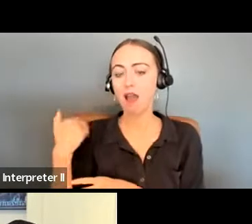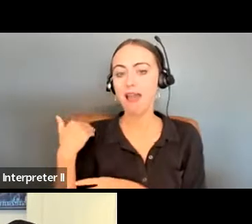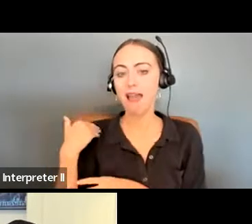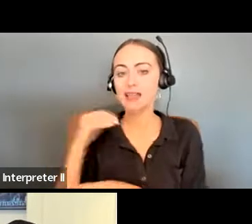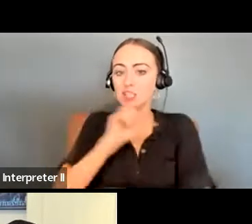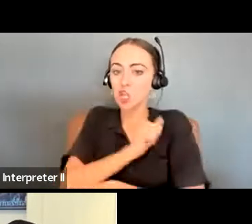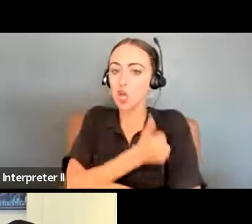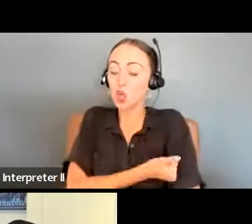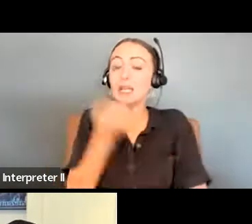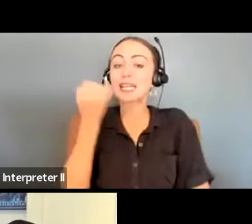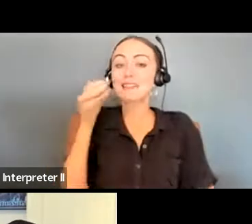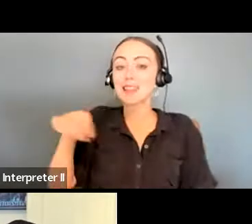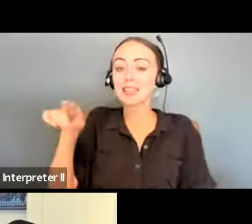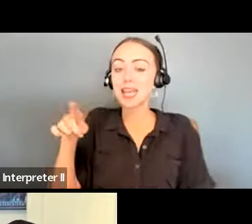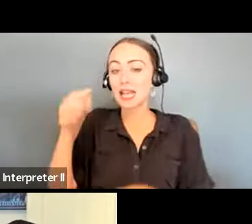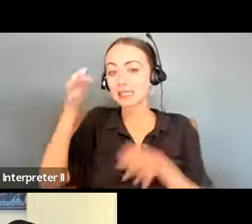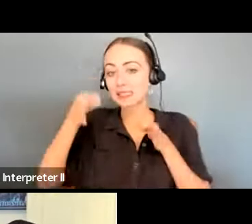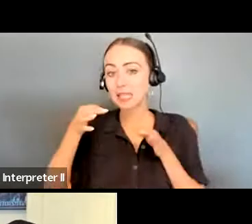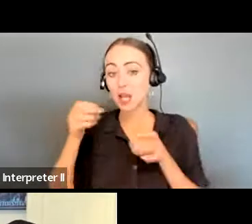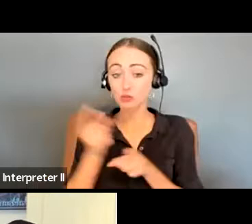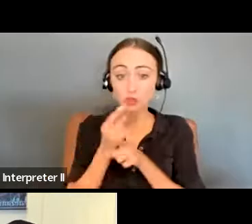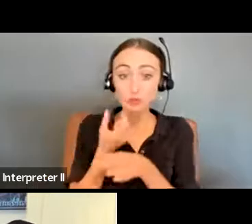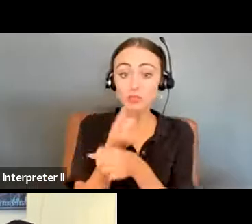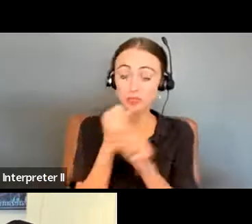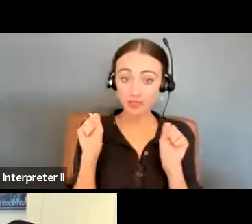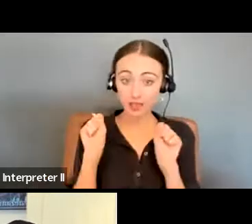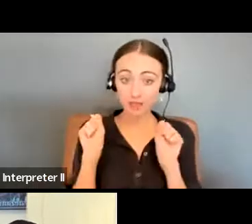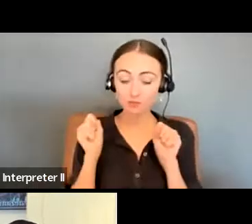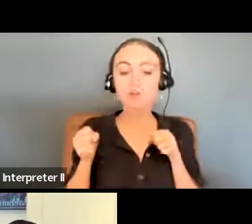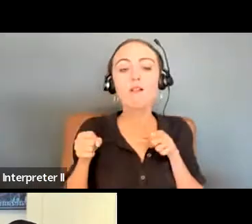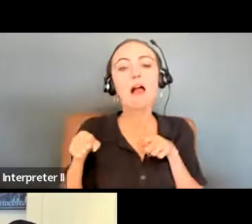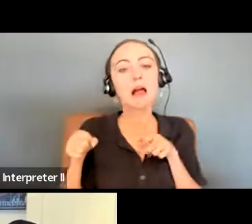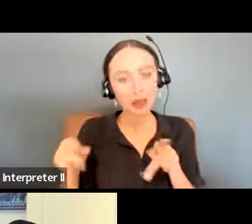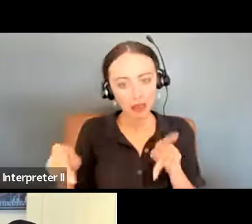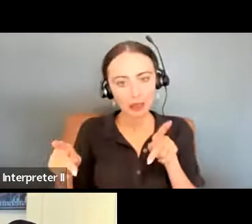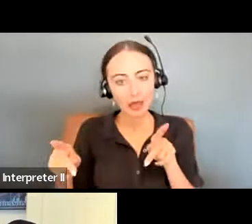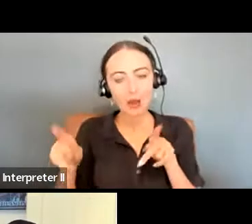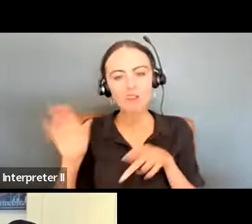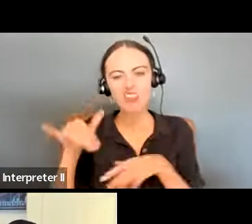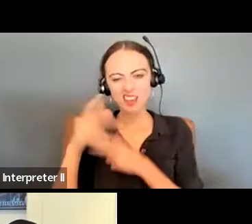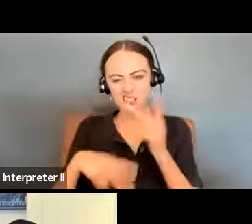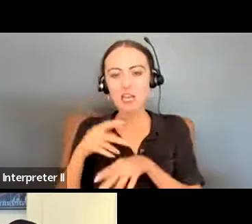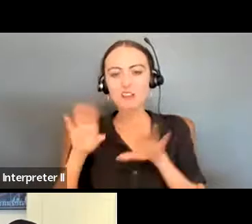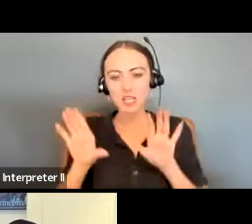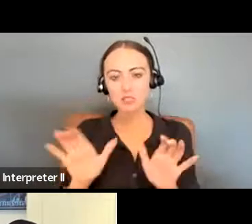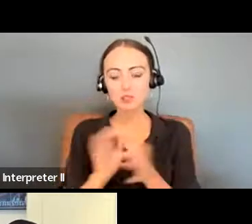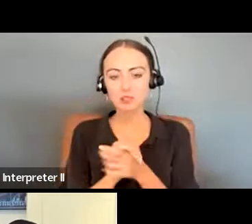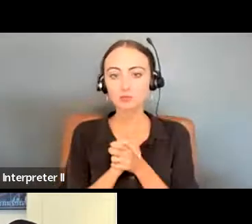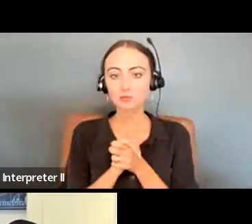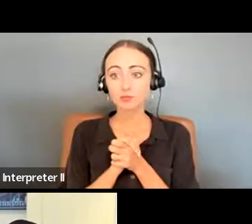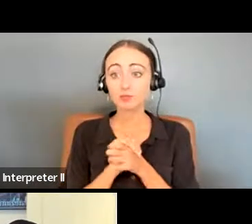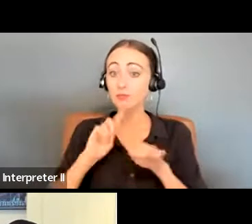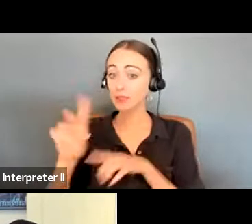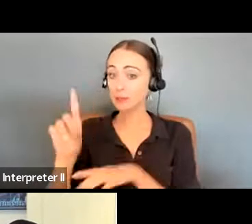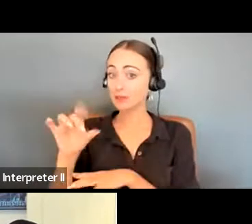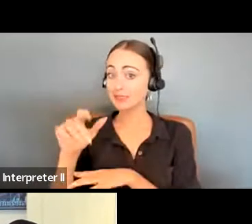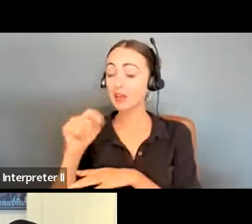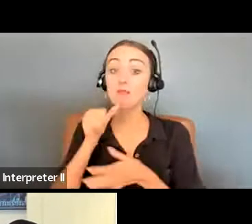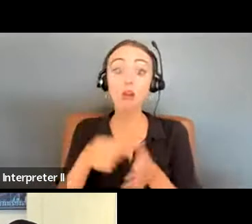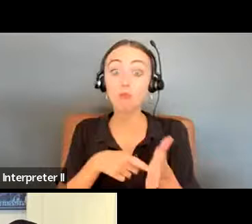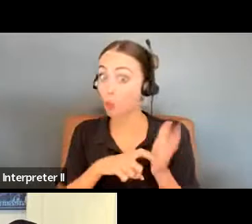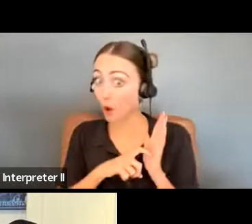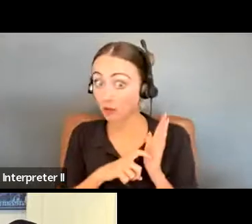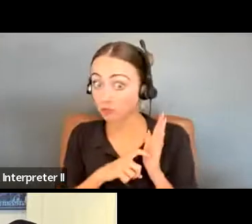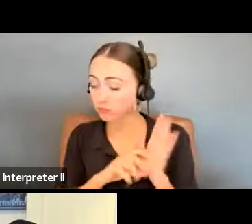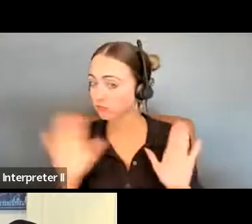if it deems appropriate and safe, to allow such activity, but DDOT is not required to do it.